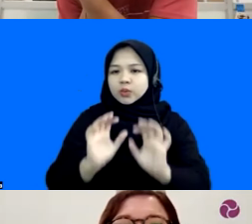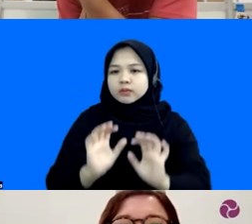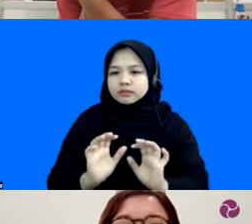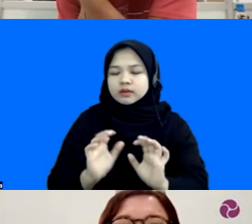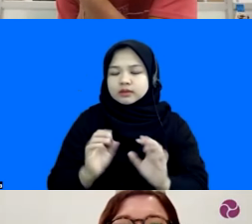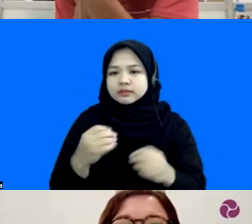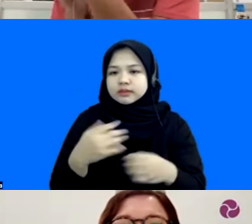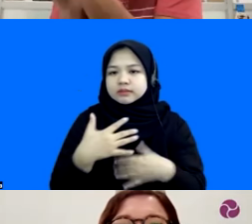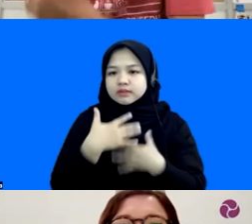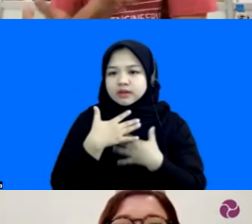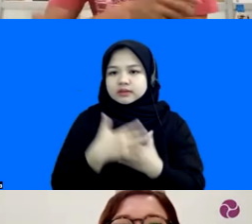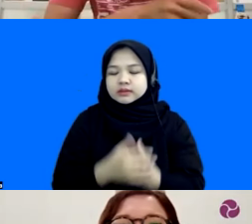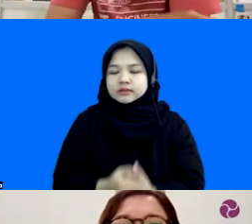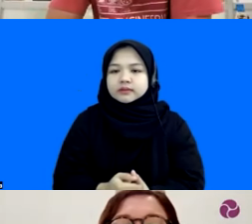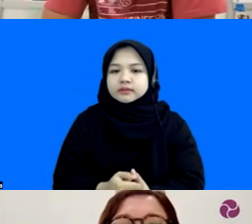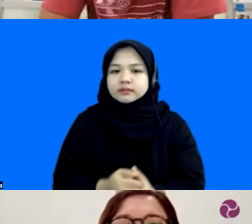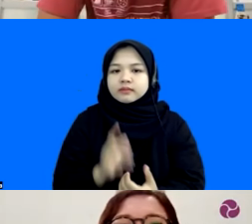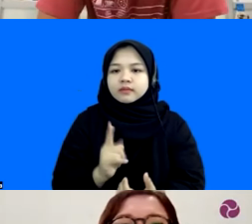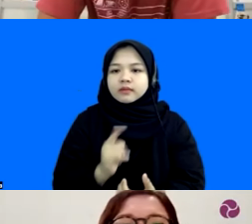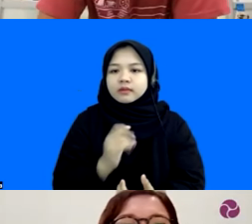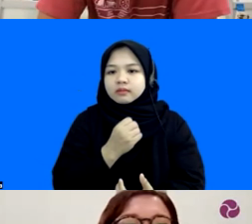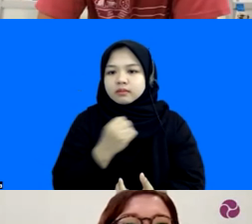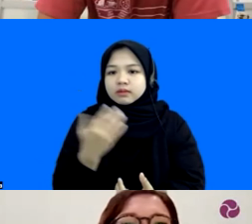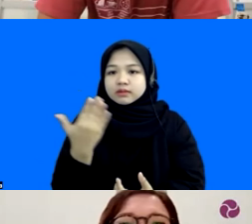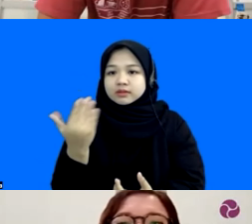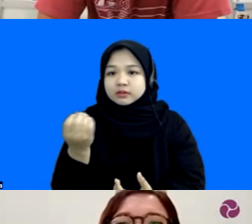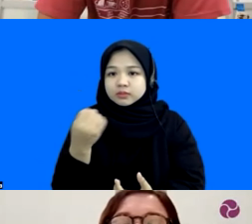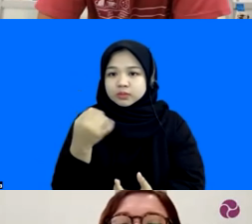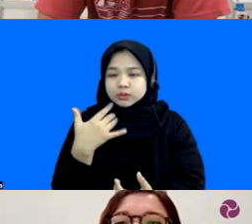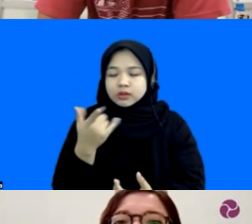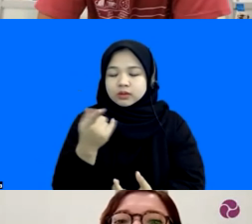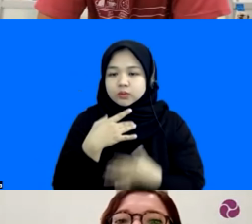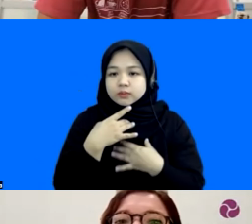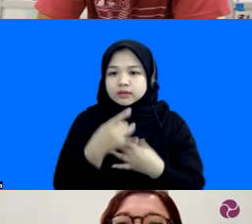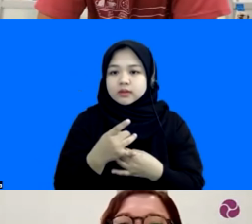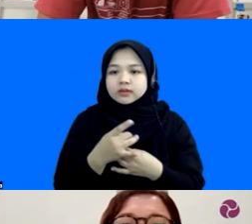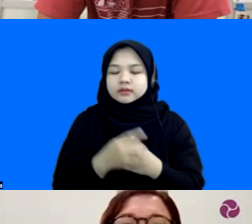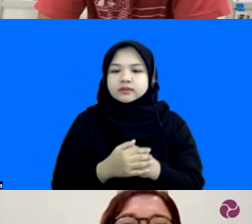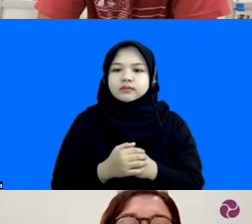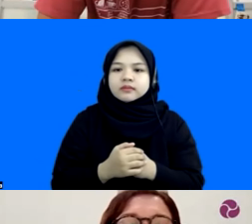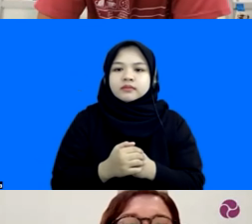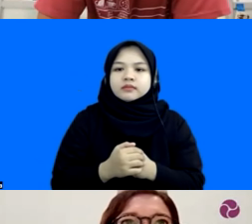couple of things that you've mentioned on our inspiration wall already.